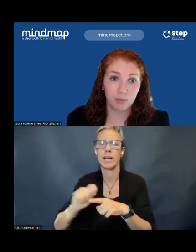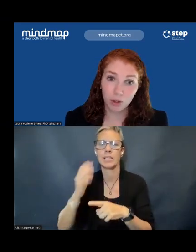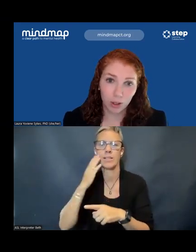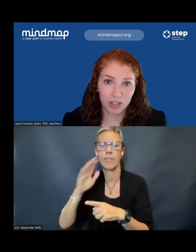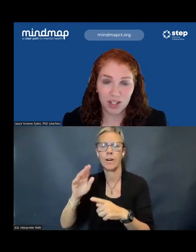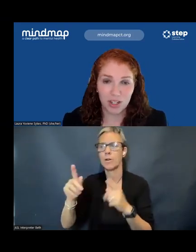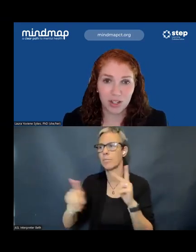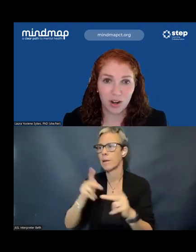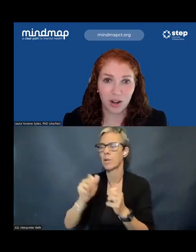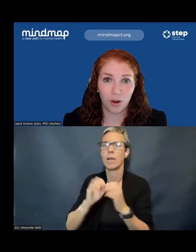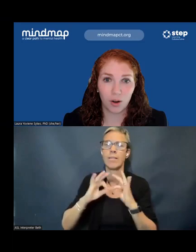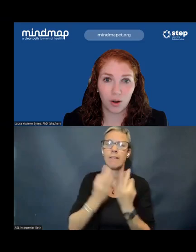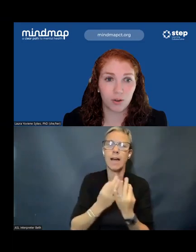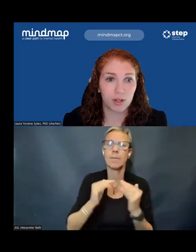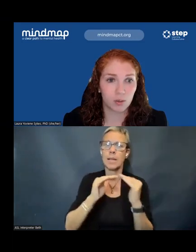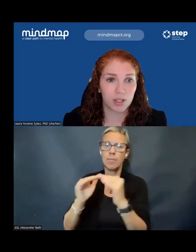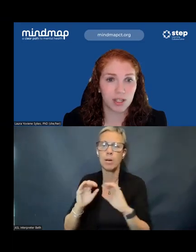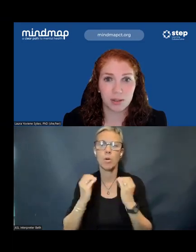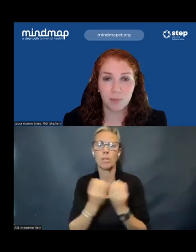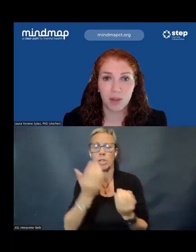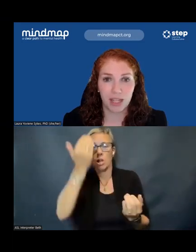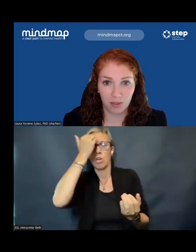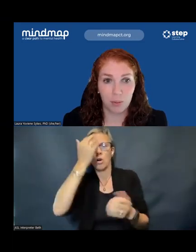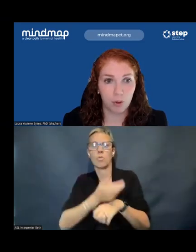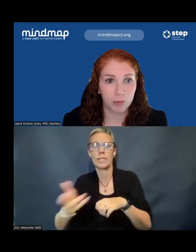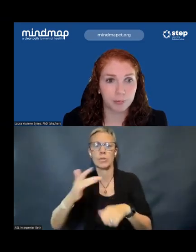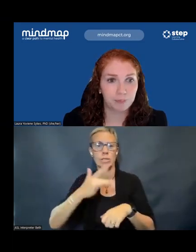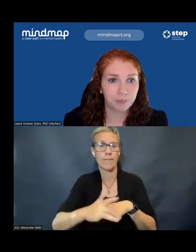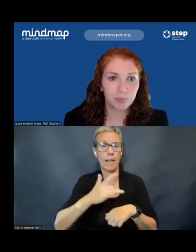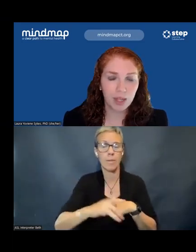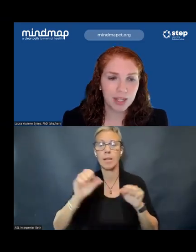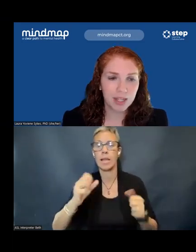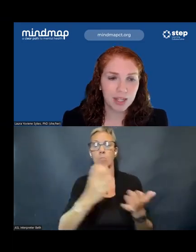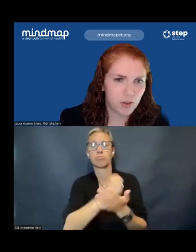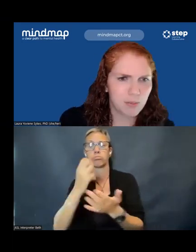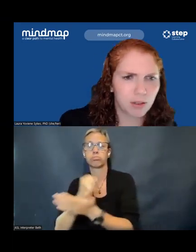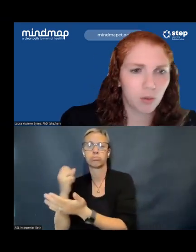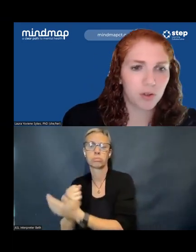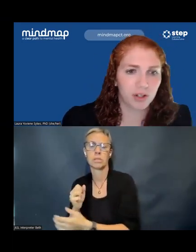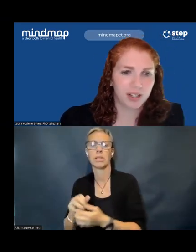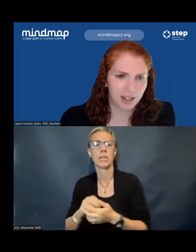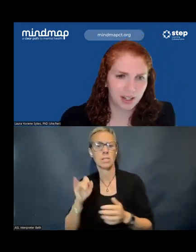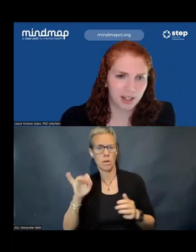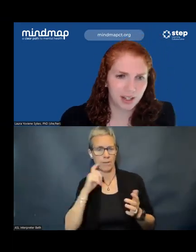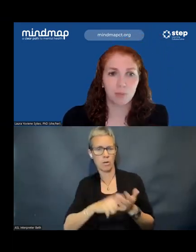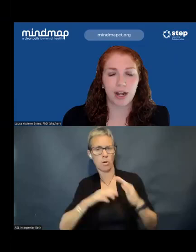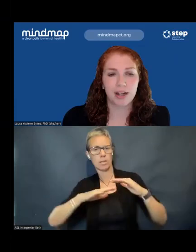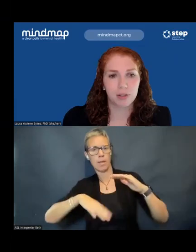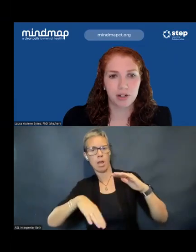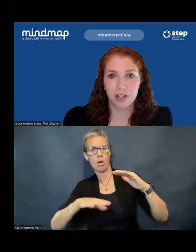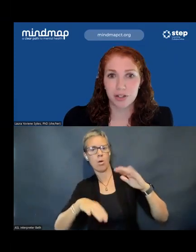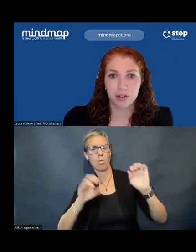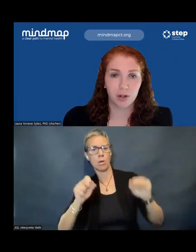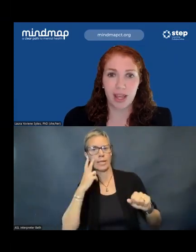family and peer organizations are aware of the resources and getting their input. And so if you see below, those are an example of some